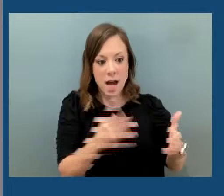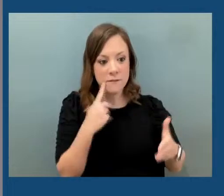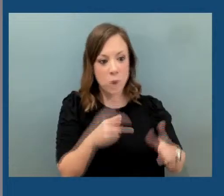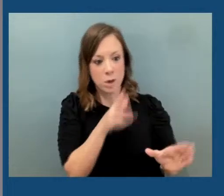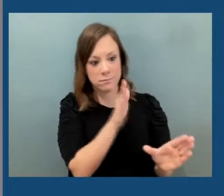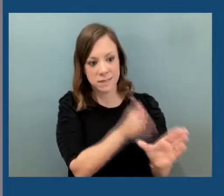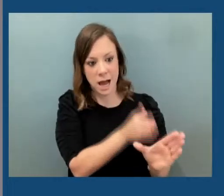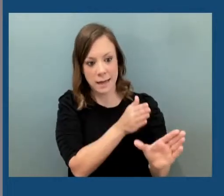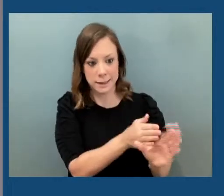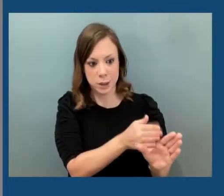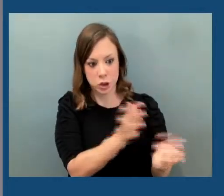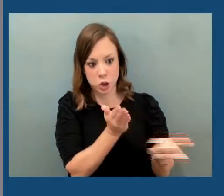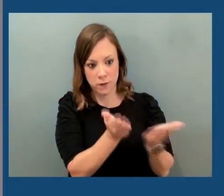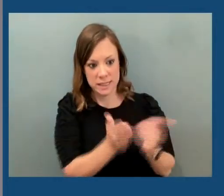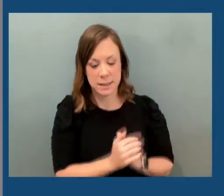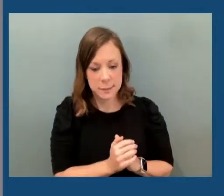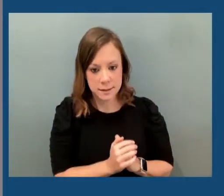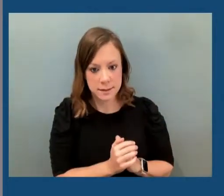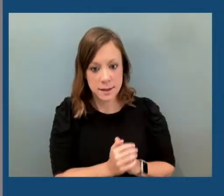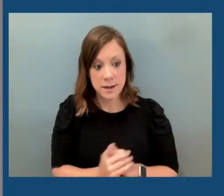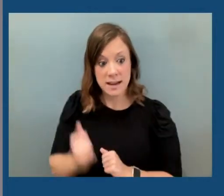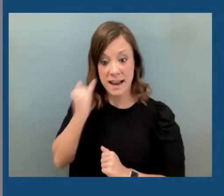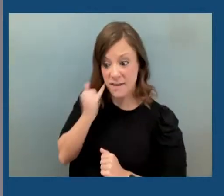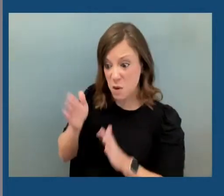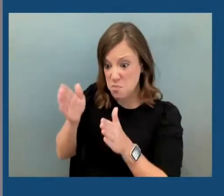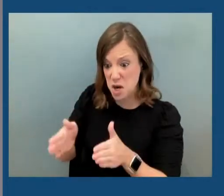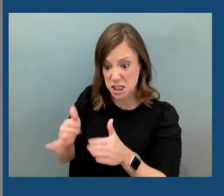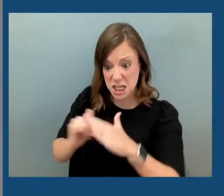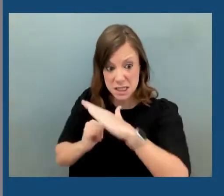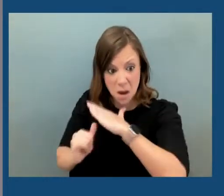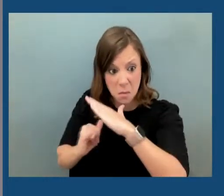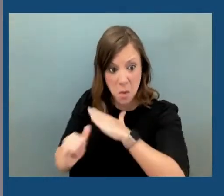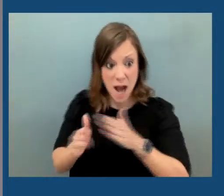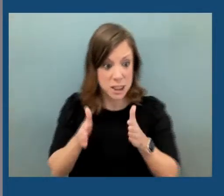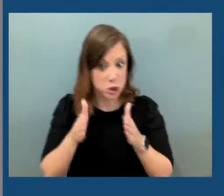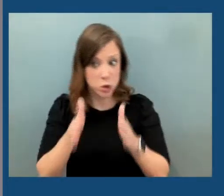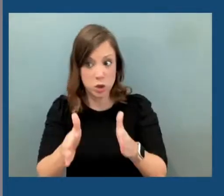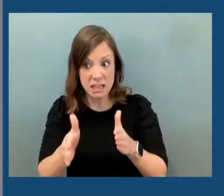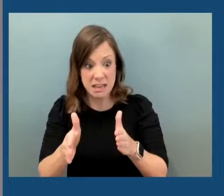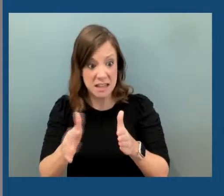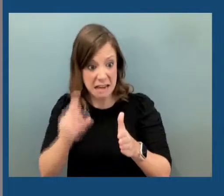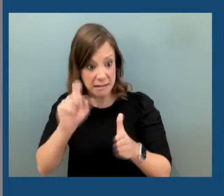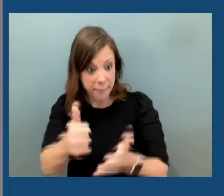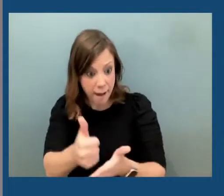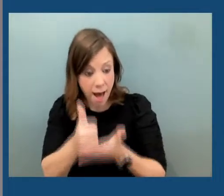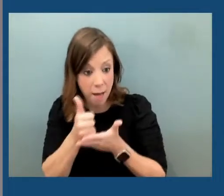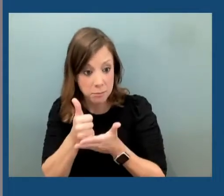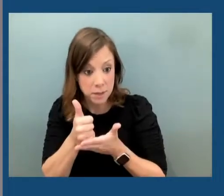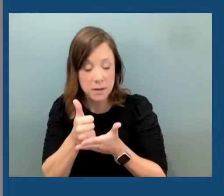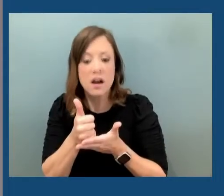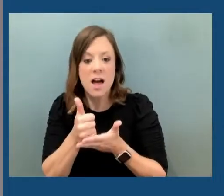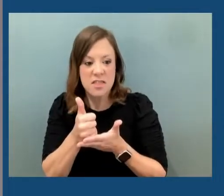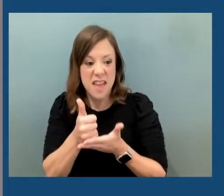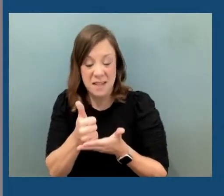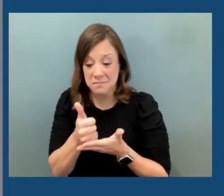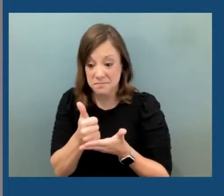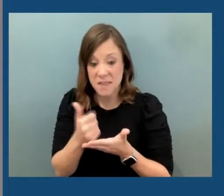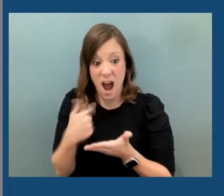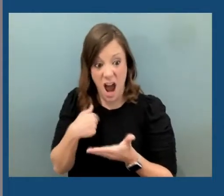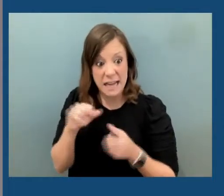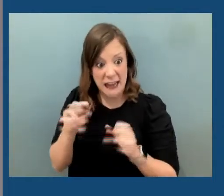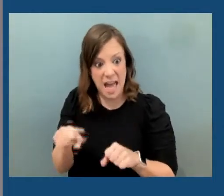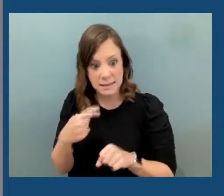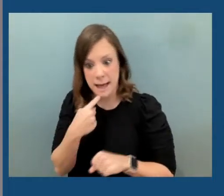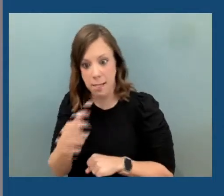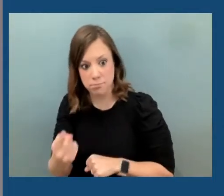subway or on the street needs our help, they have a place to go, whereas a few years ago, the doors were shut, there was no availability. So we